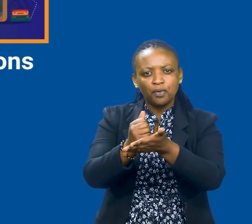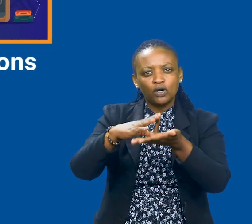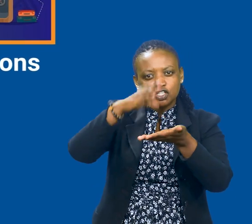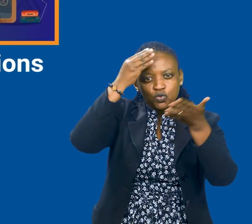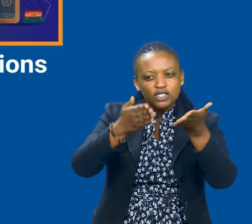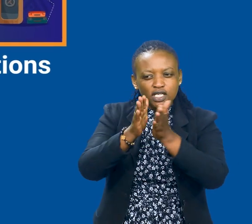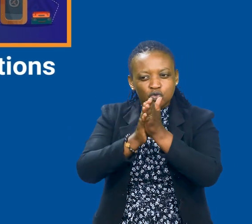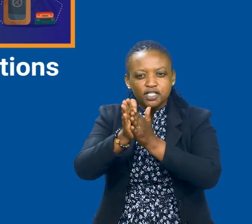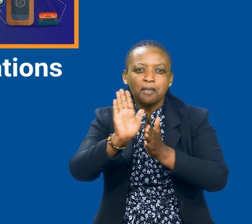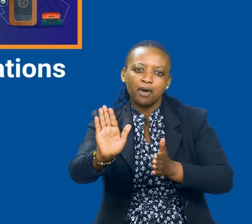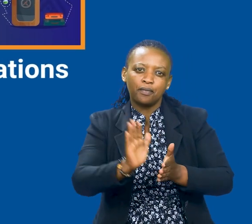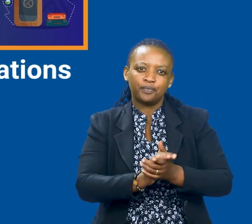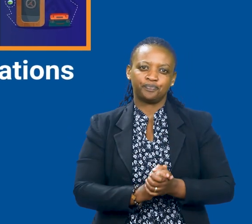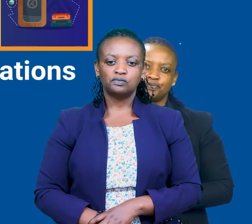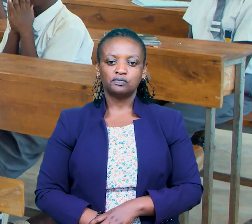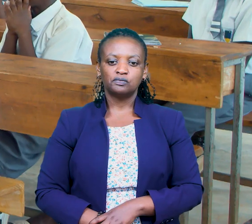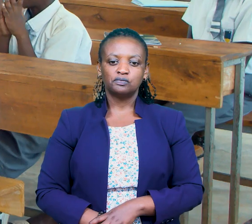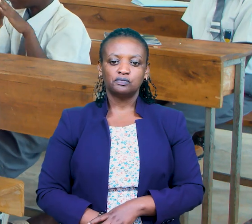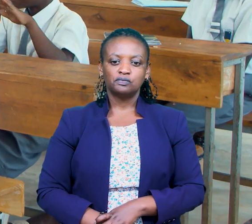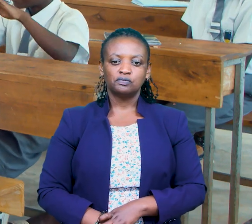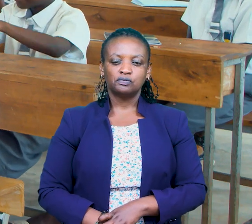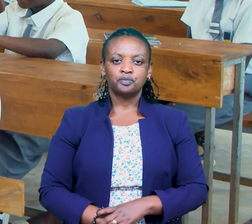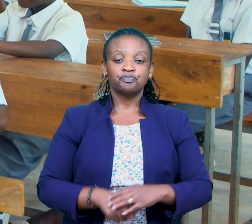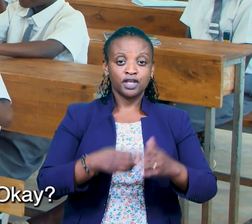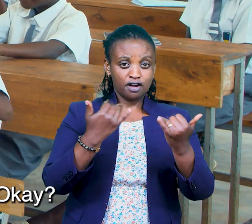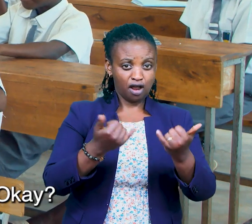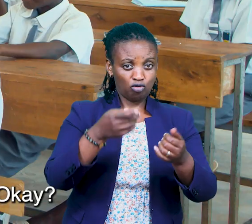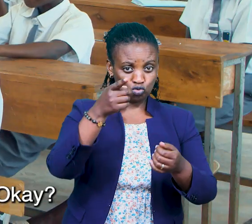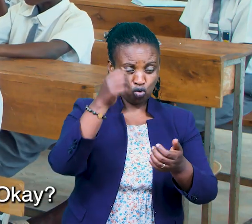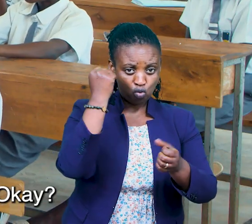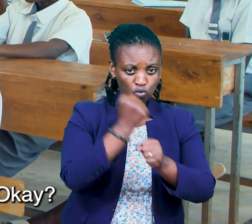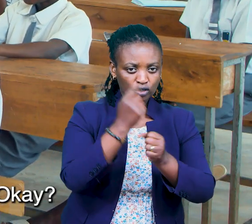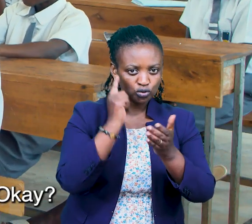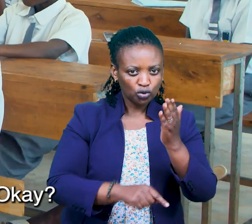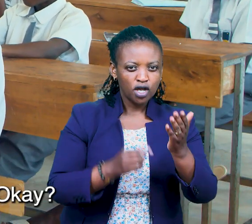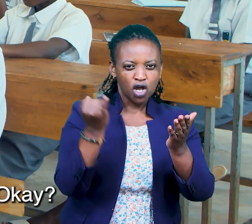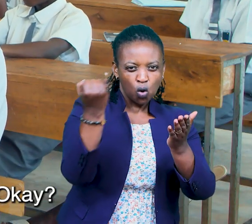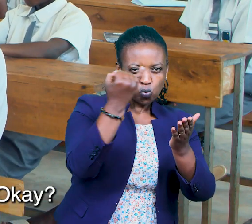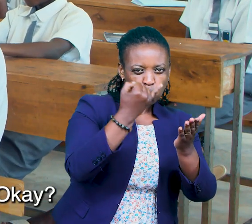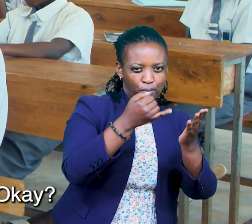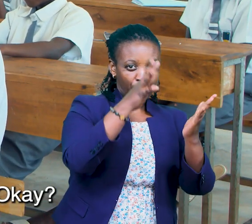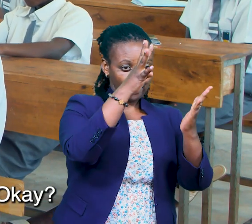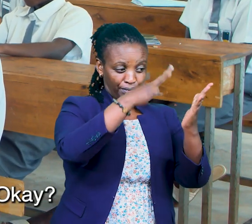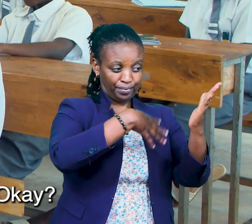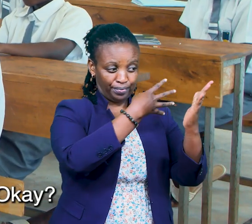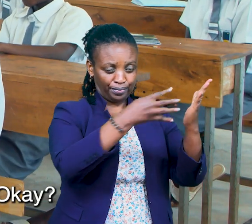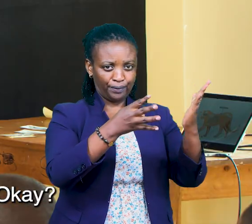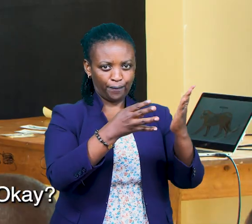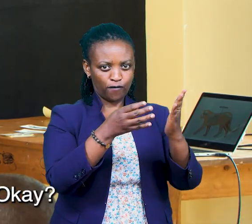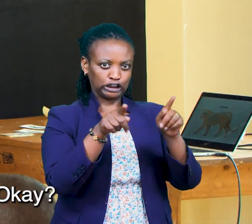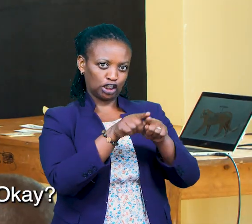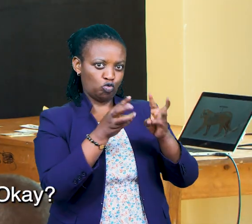help maintain students' interest. So what you are going to do, you are going to draw a table in this